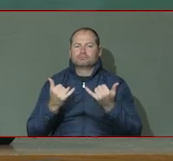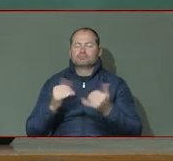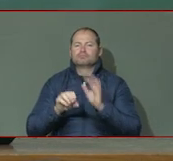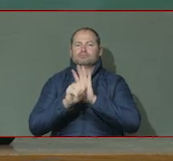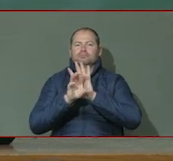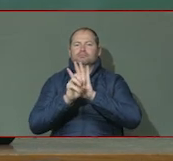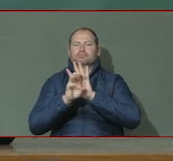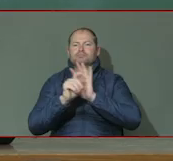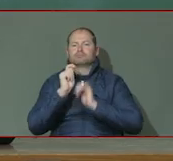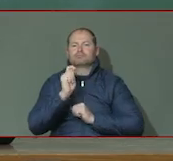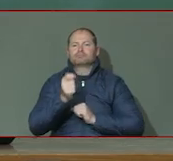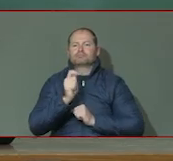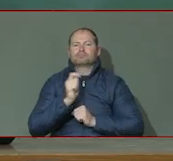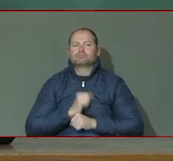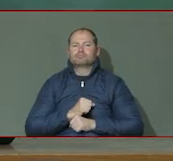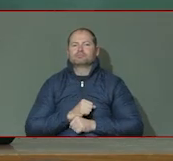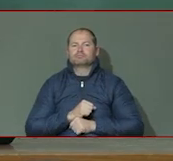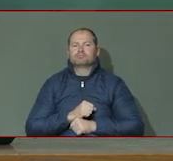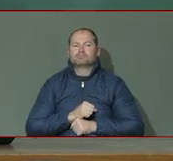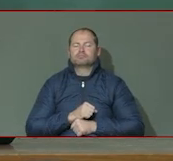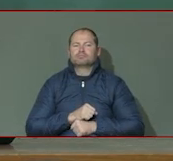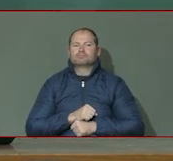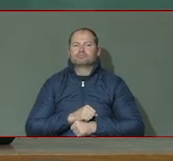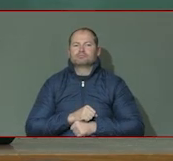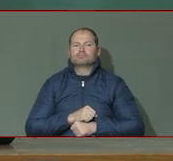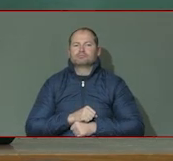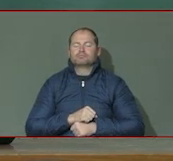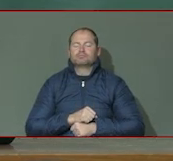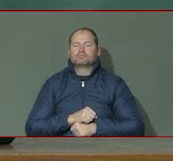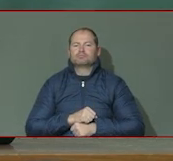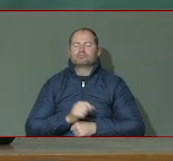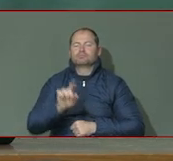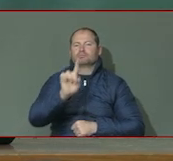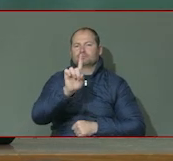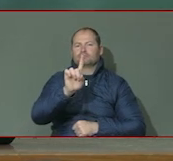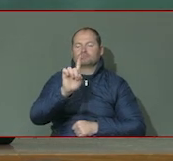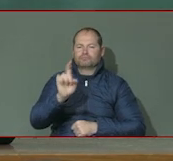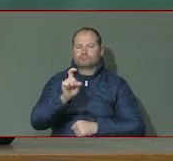market price, which is 1,200 cents.